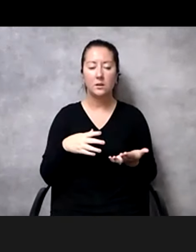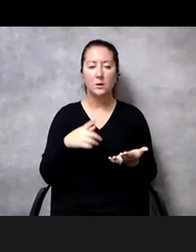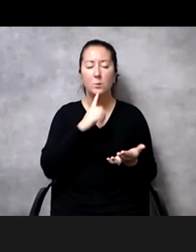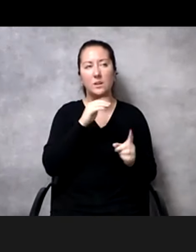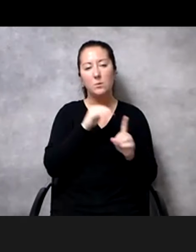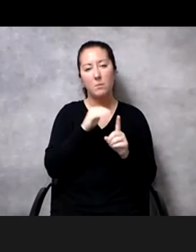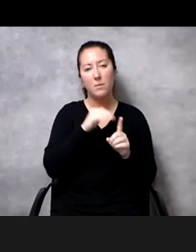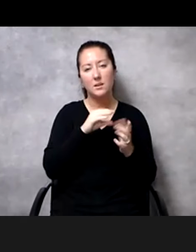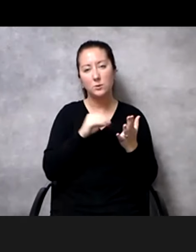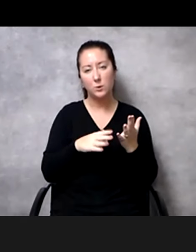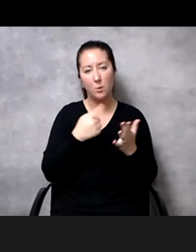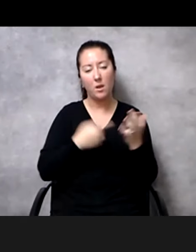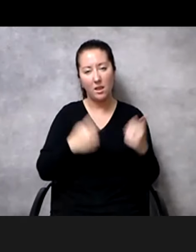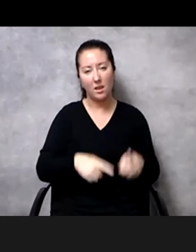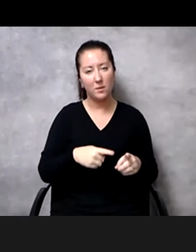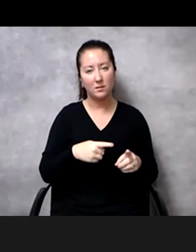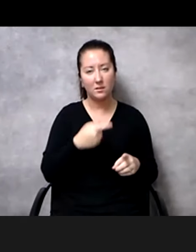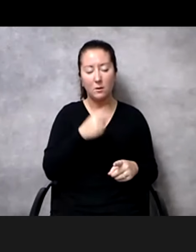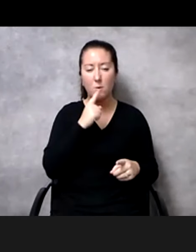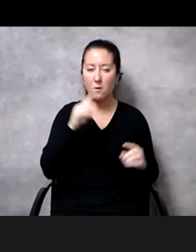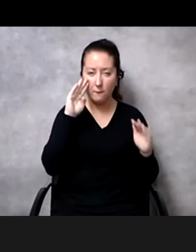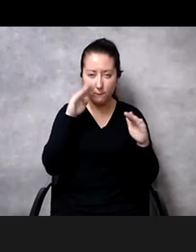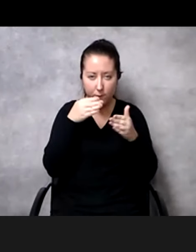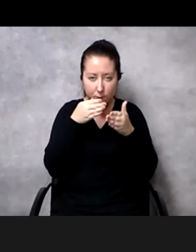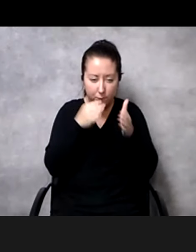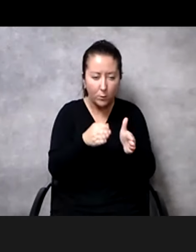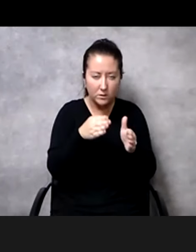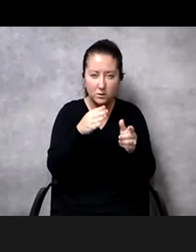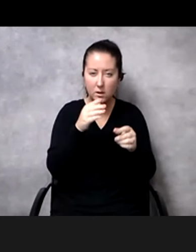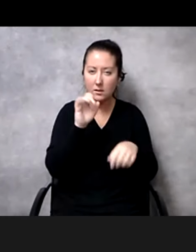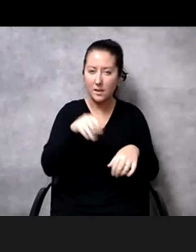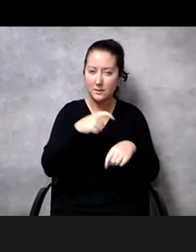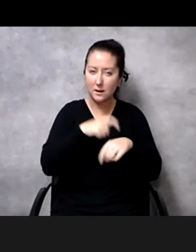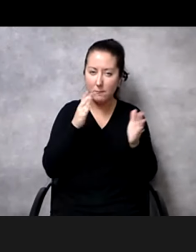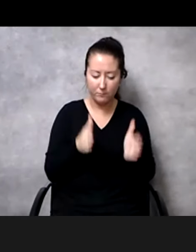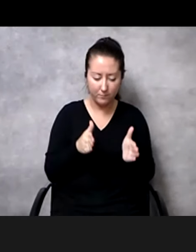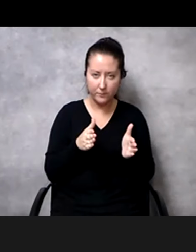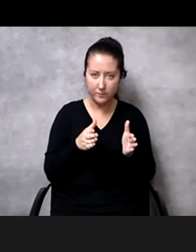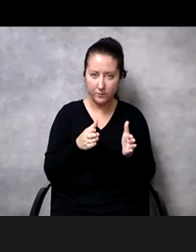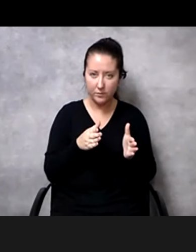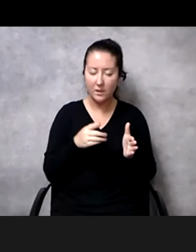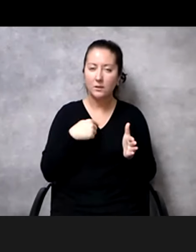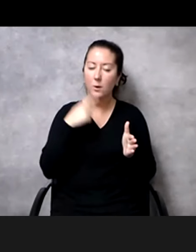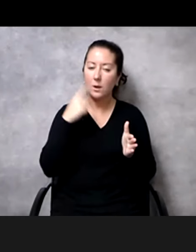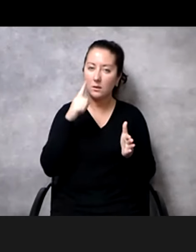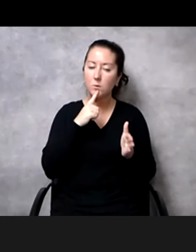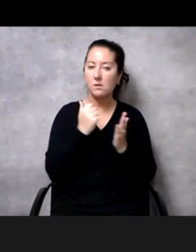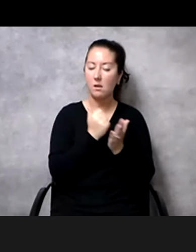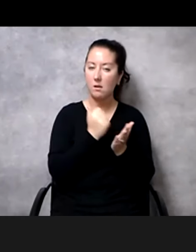reminding students what happens is they get so narrowly focused in the small time frame that they're in. And so just, I think, walking through